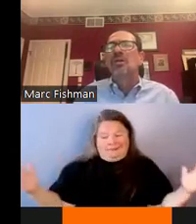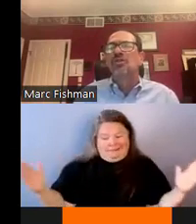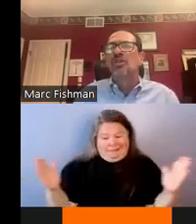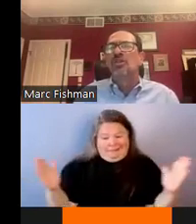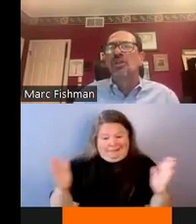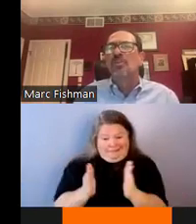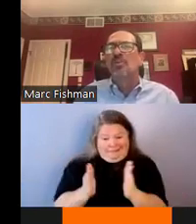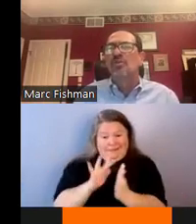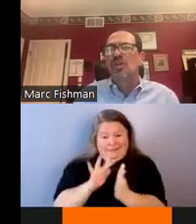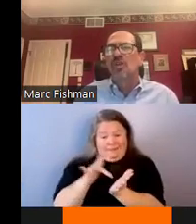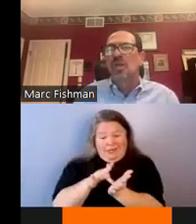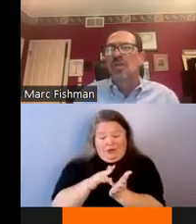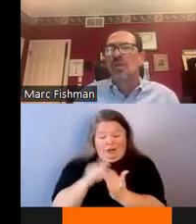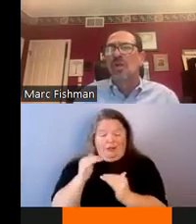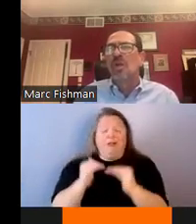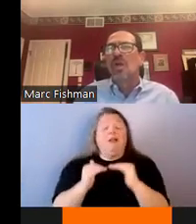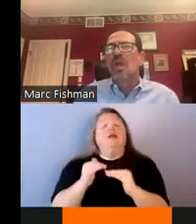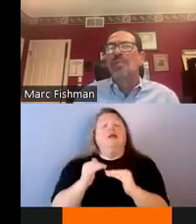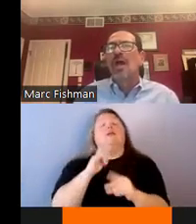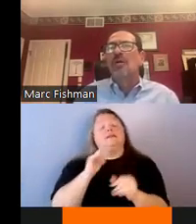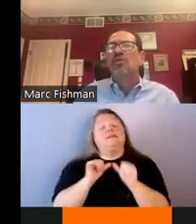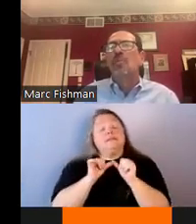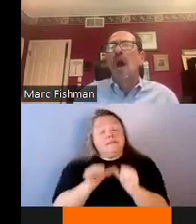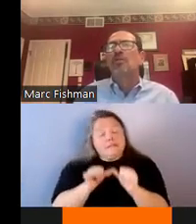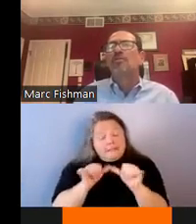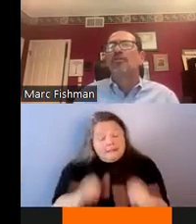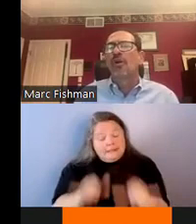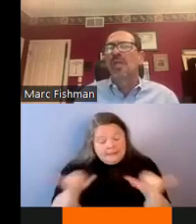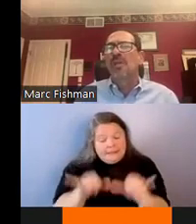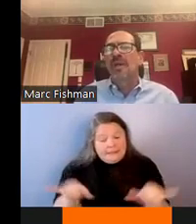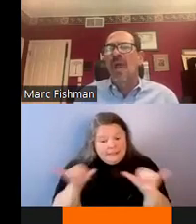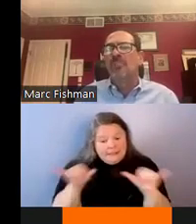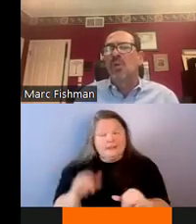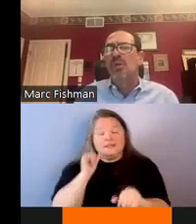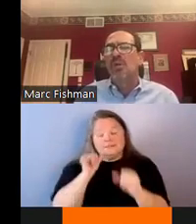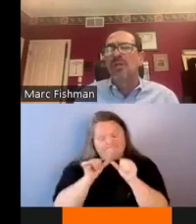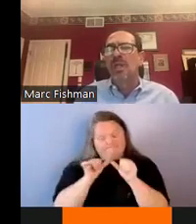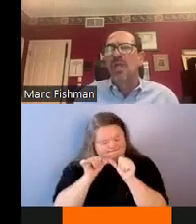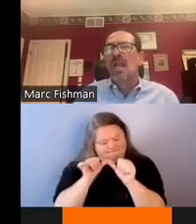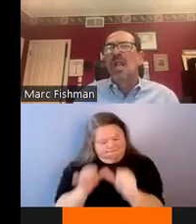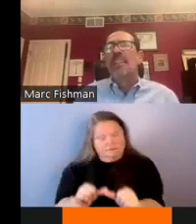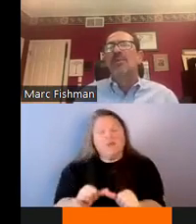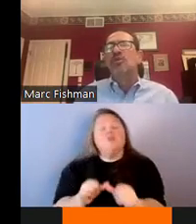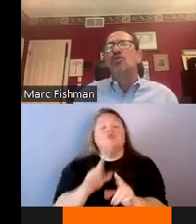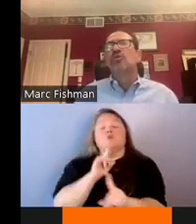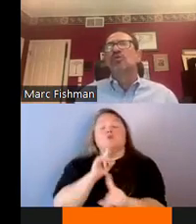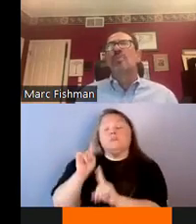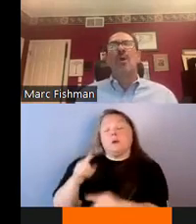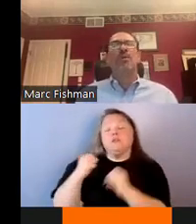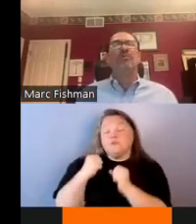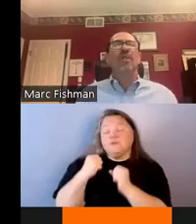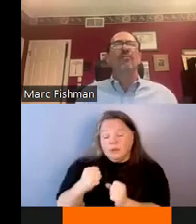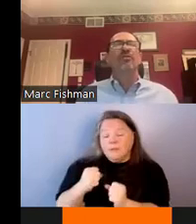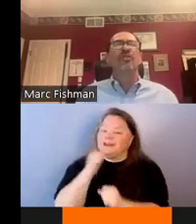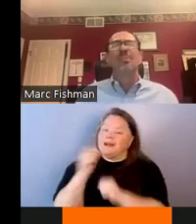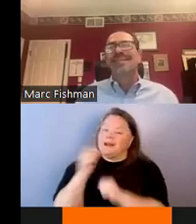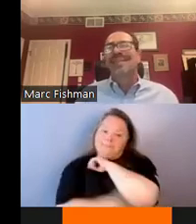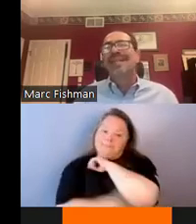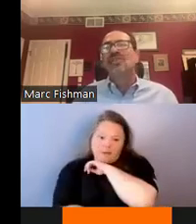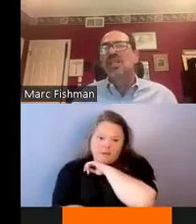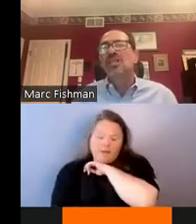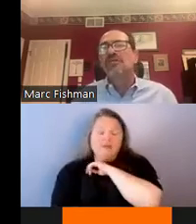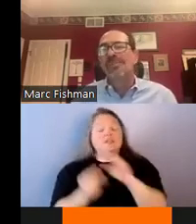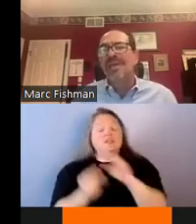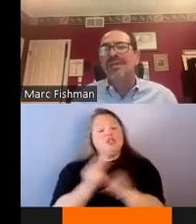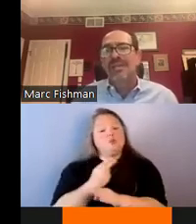is consistent and persistent, that responds firmly but not punitively, that uses the power of leverage.